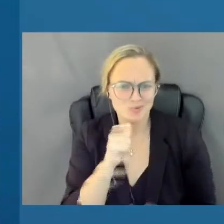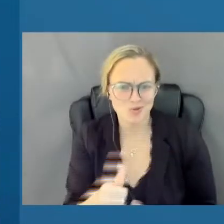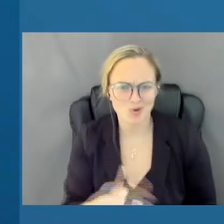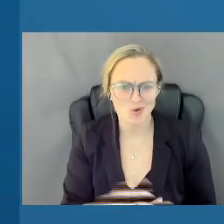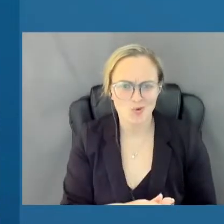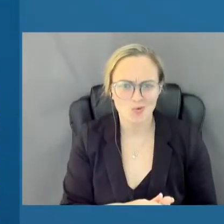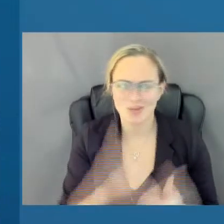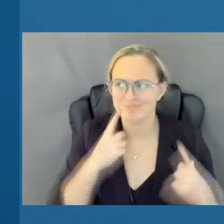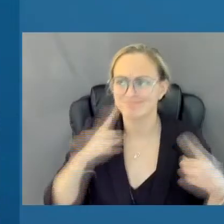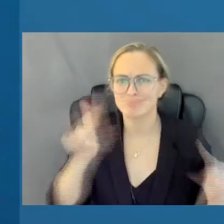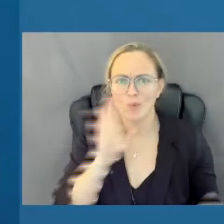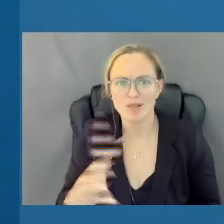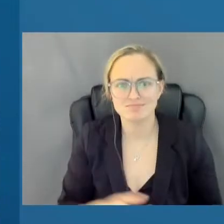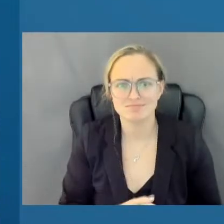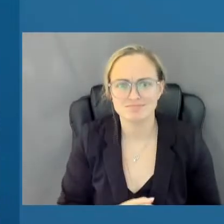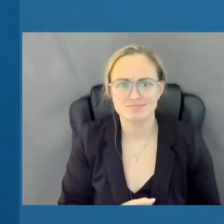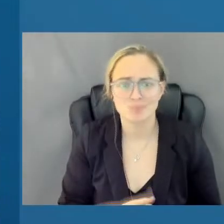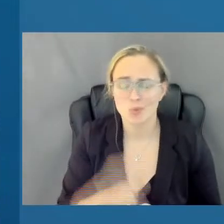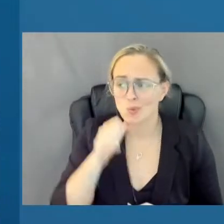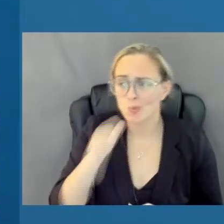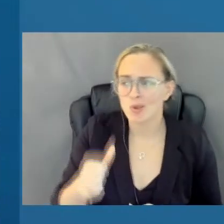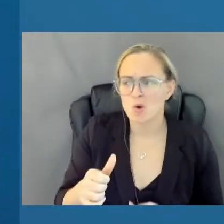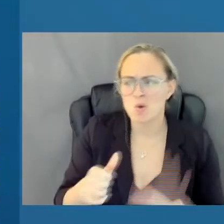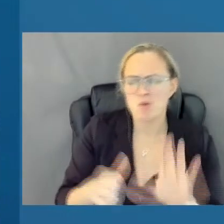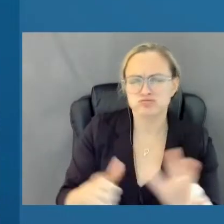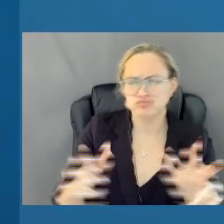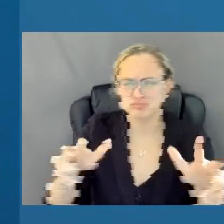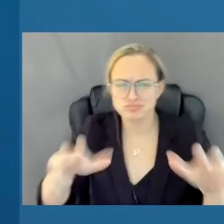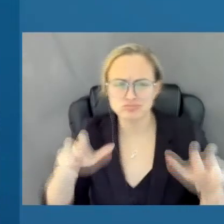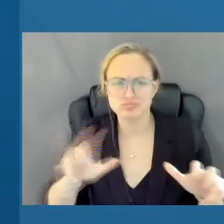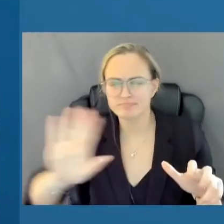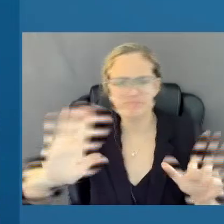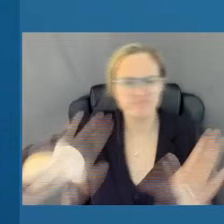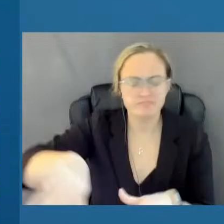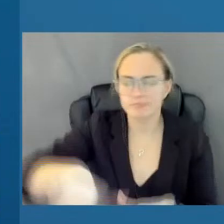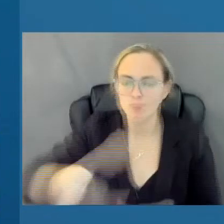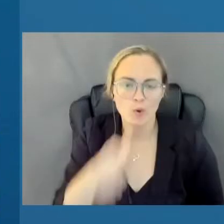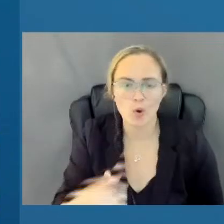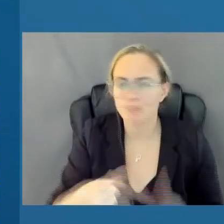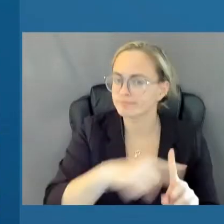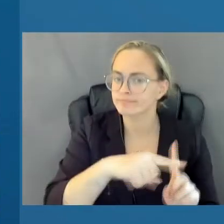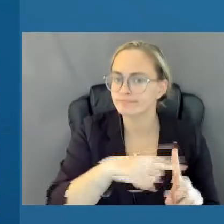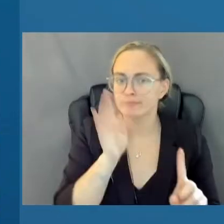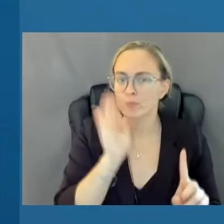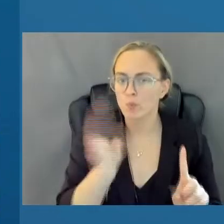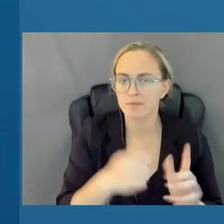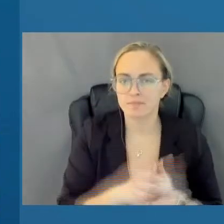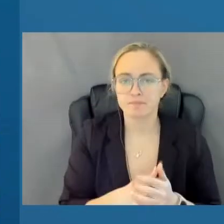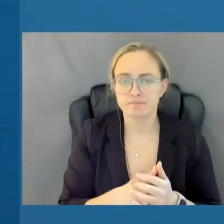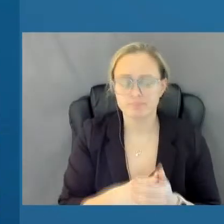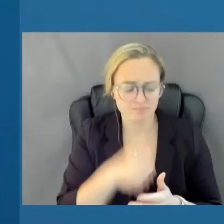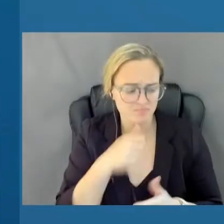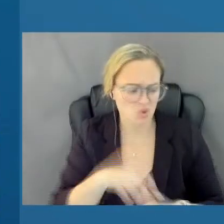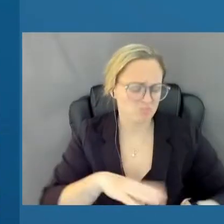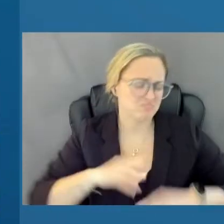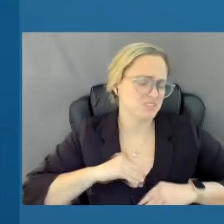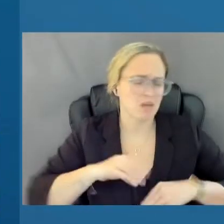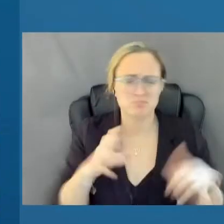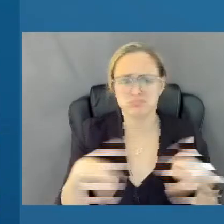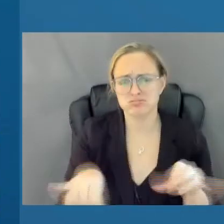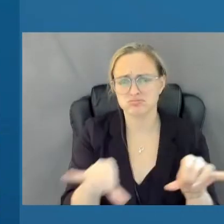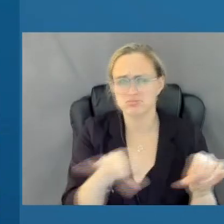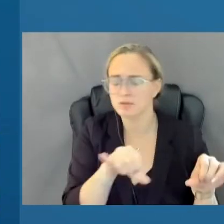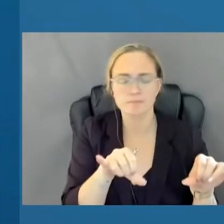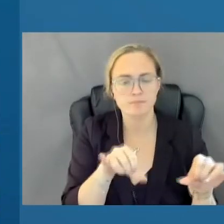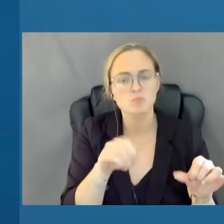them. We don't give in to cynicism, we embrace optimism. And we don't settle for the status quo, we strive